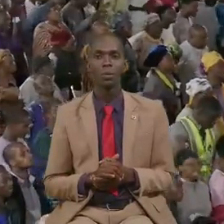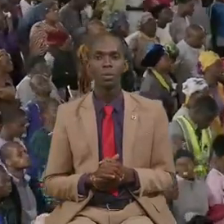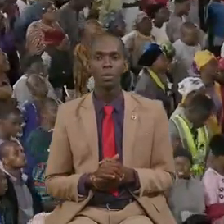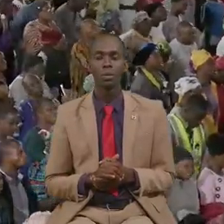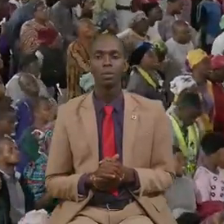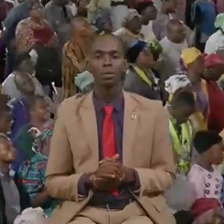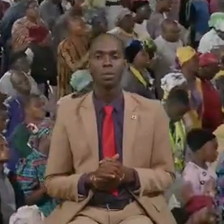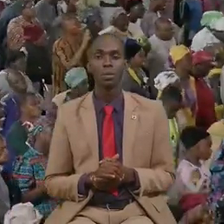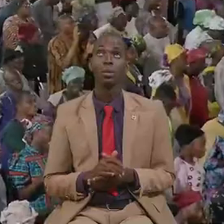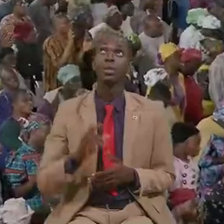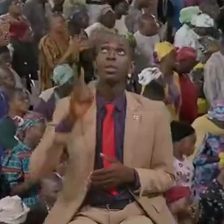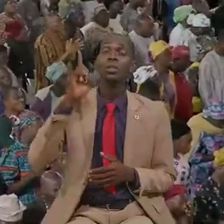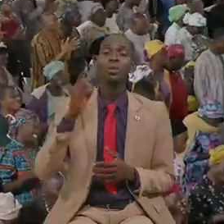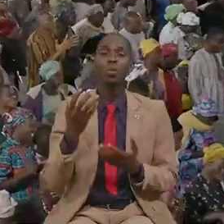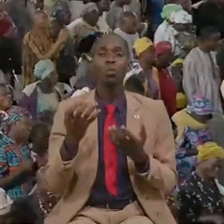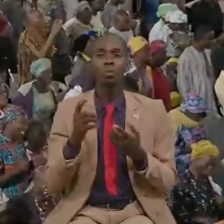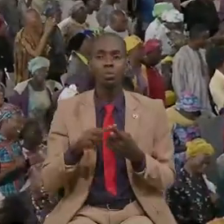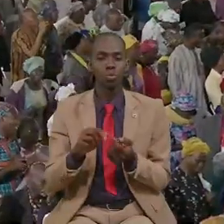He wants to wash you clean.